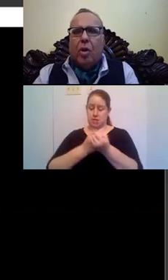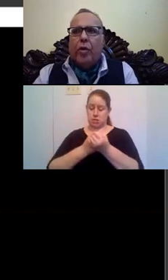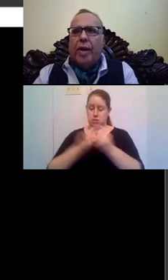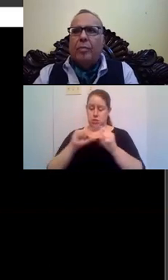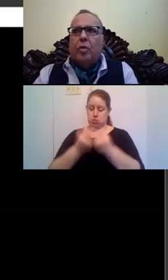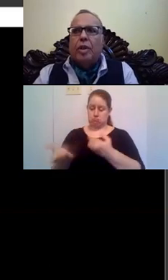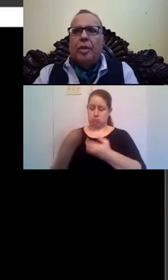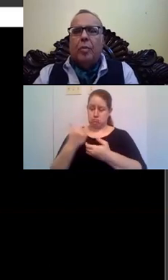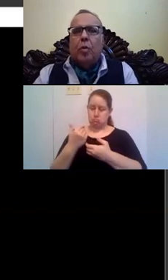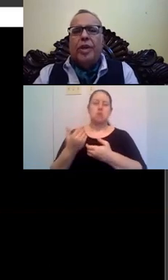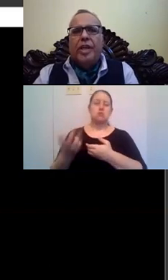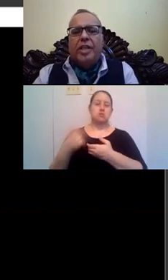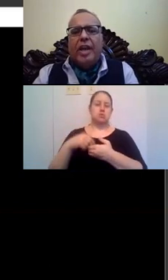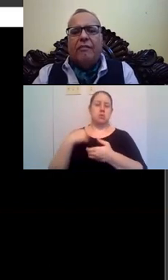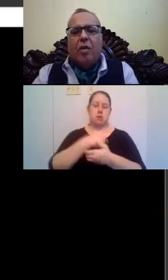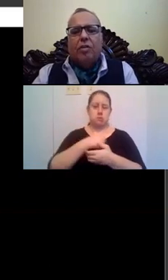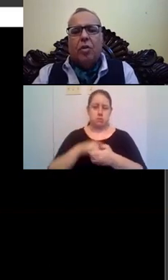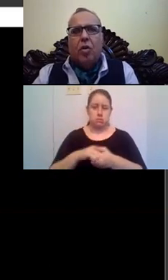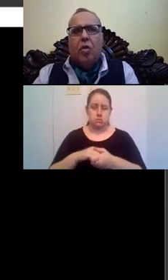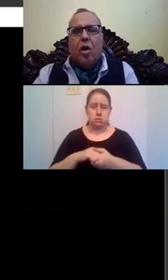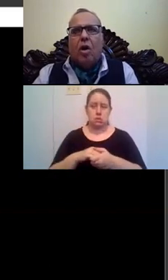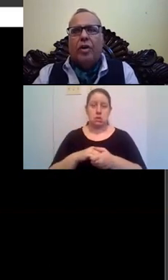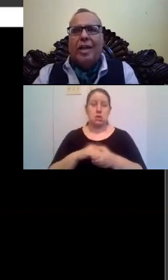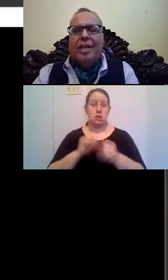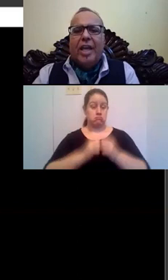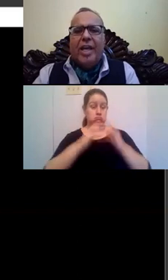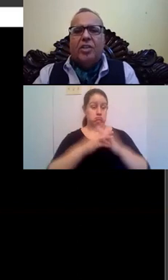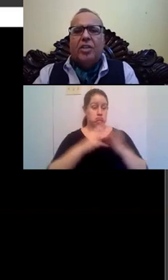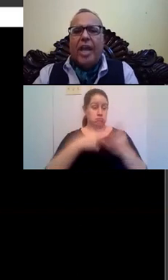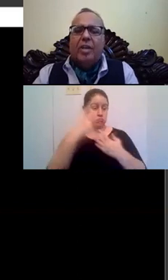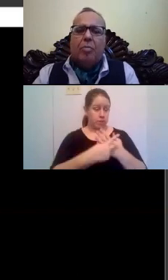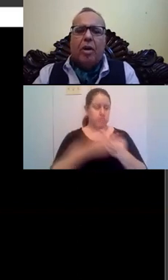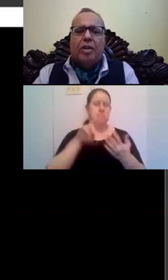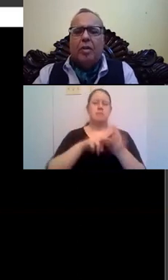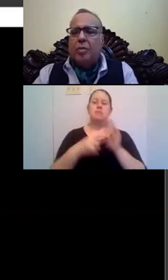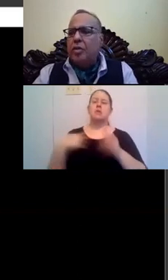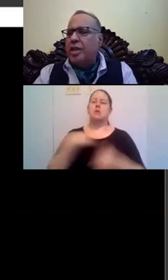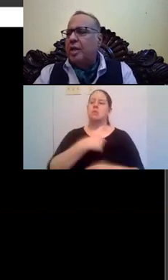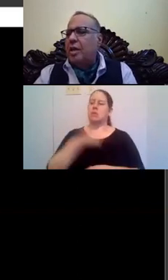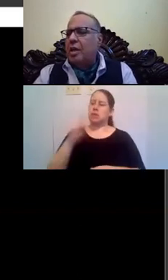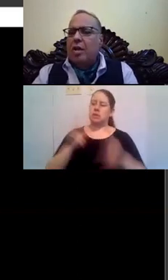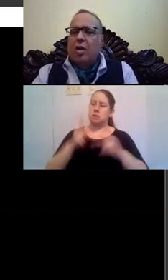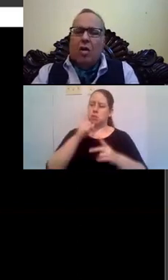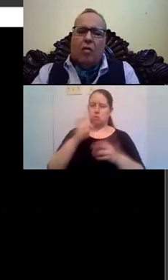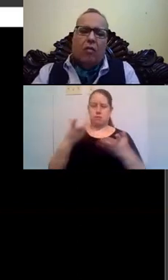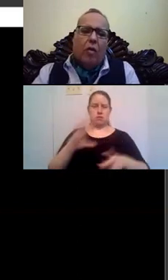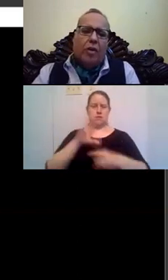a program, we need to have folks who are engaged and a part of the community.